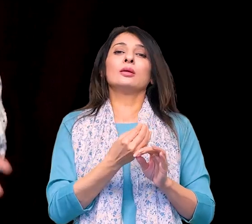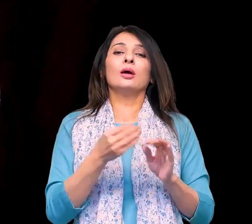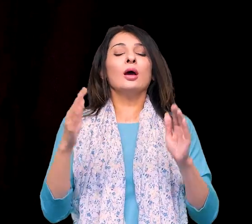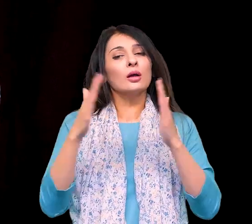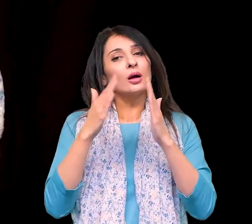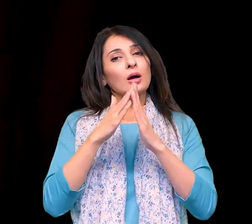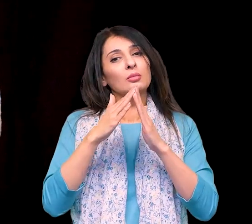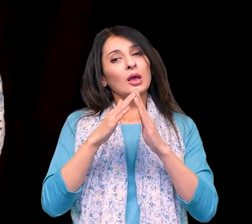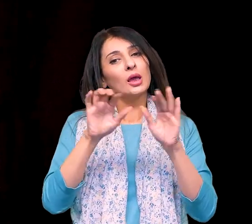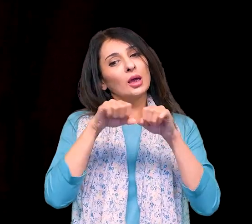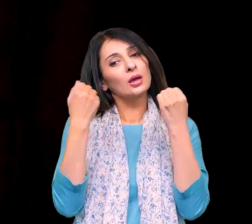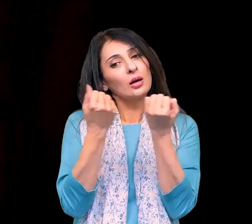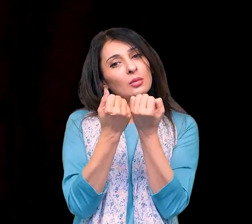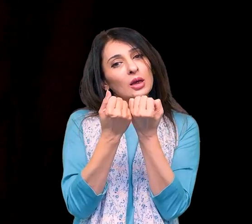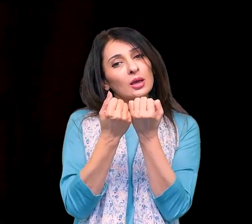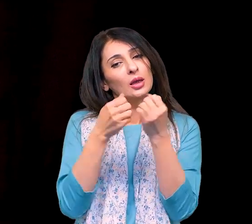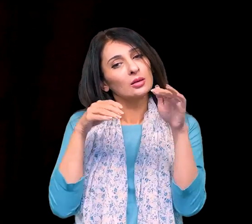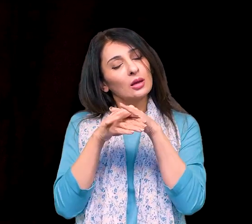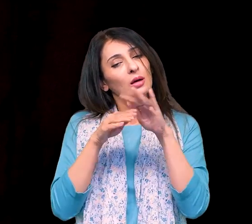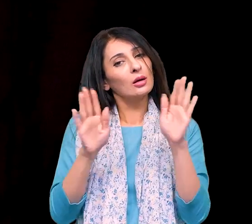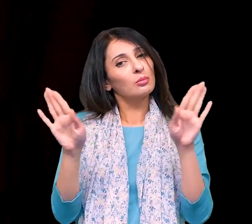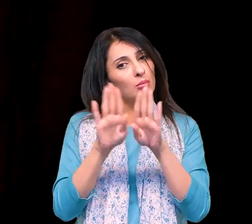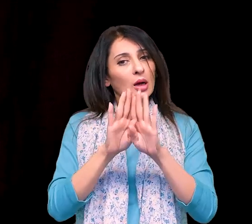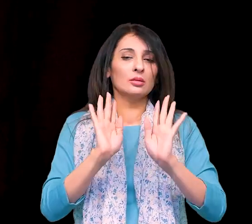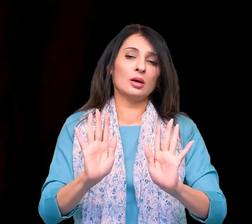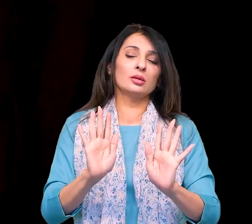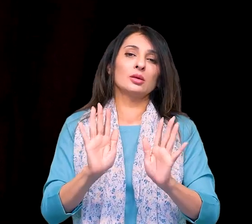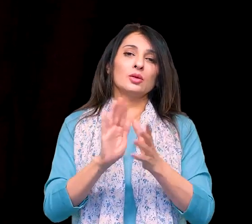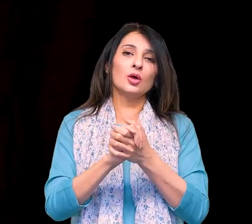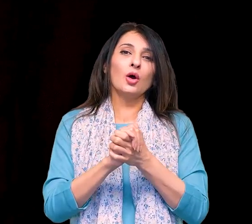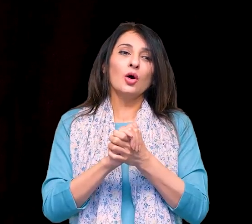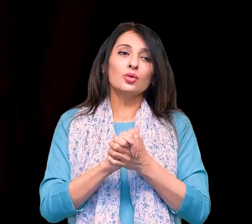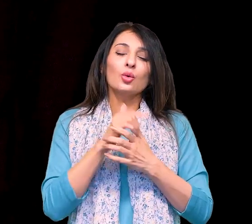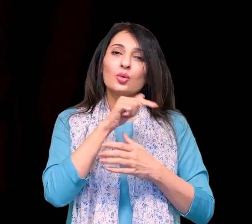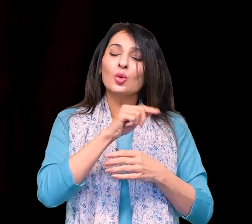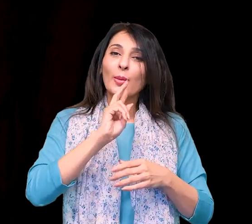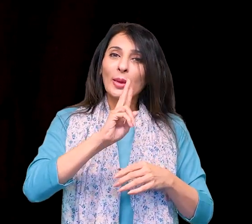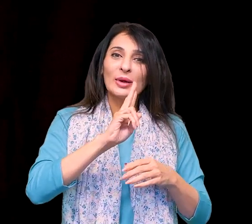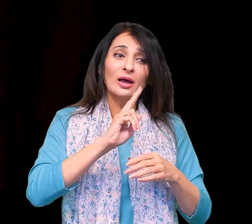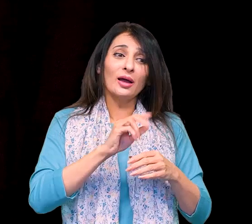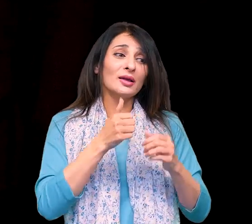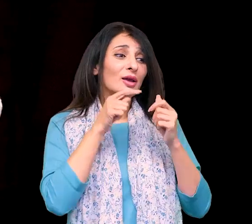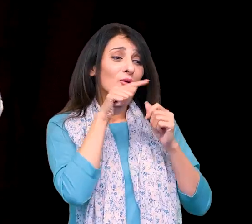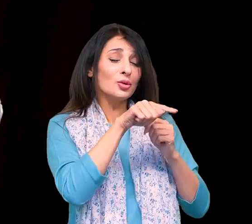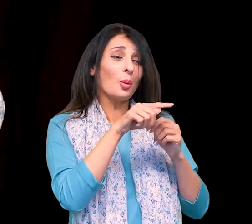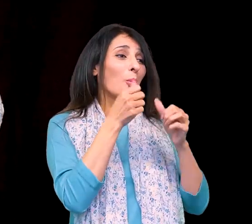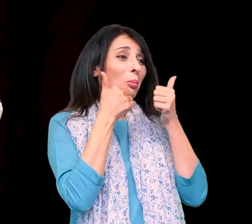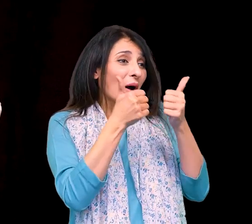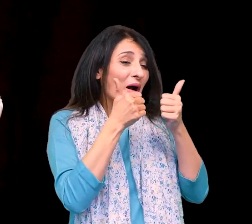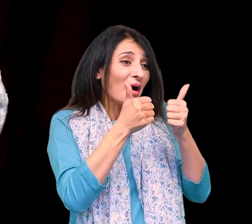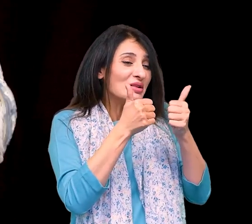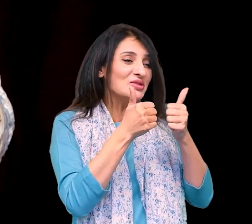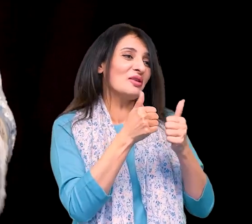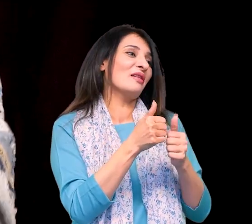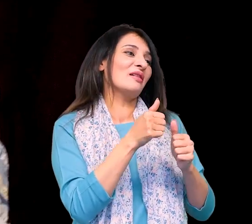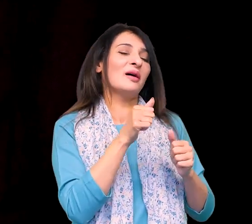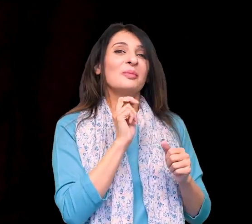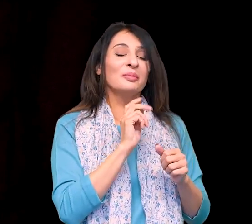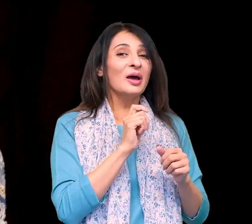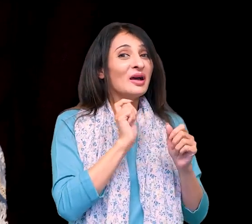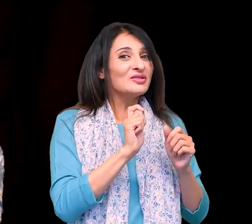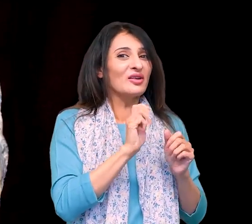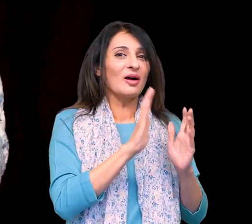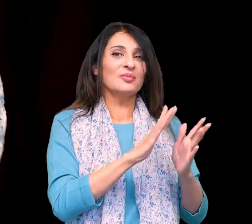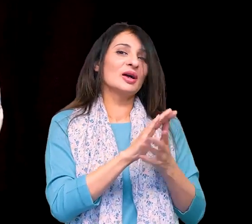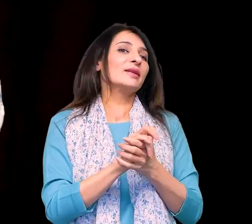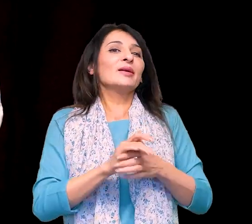to feeding him, everything is on Sonia. And so she was feeling very depressed and obviously feeling like there's no outlet.